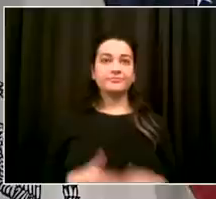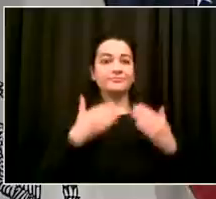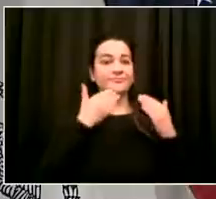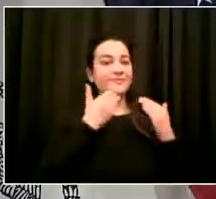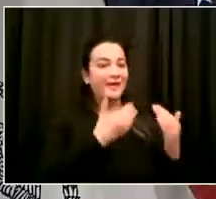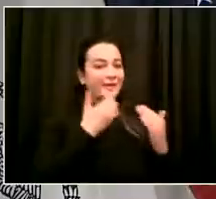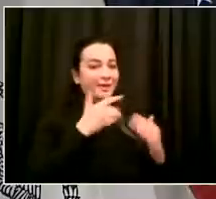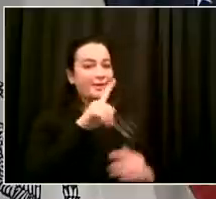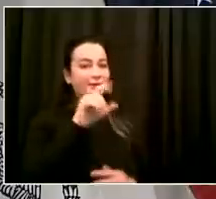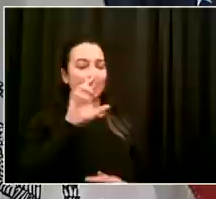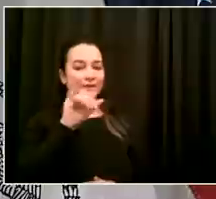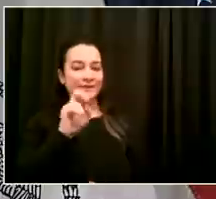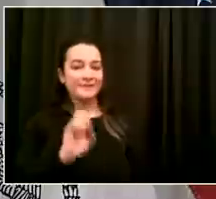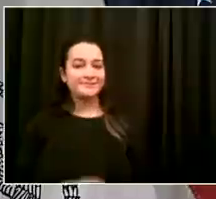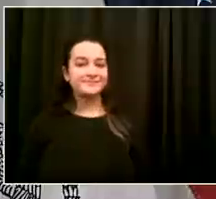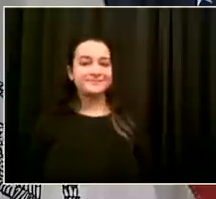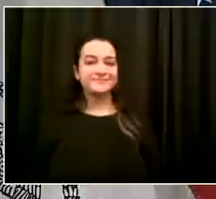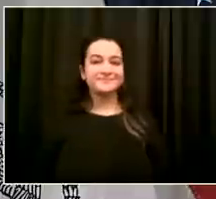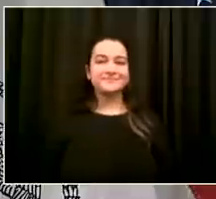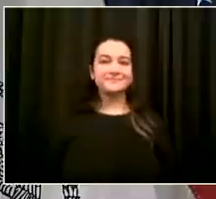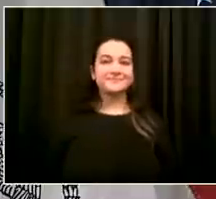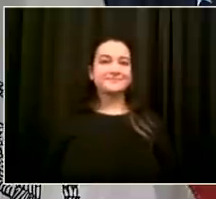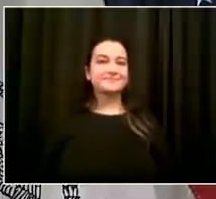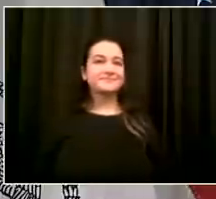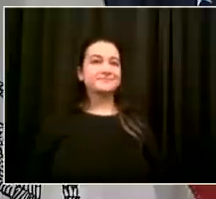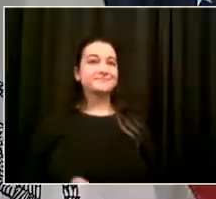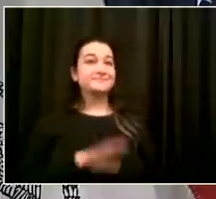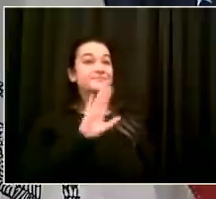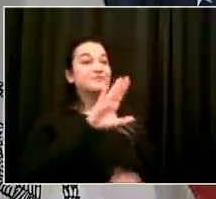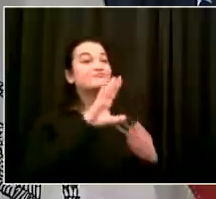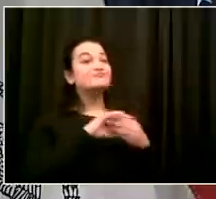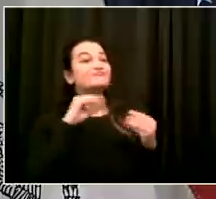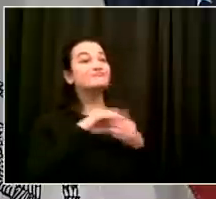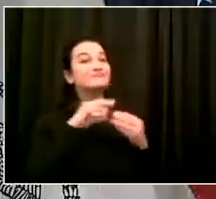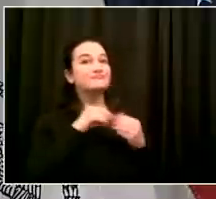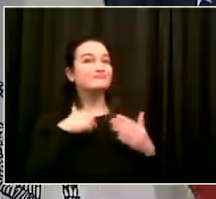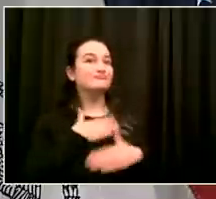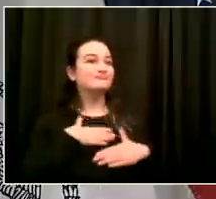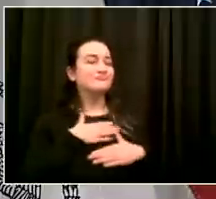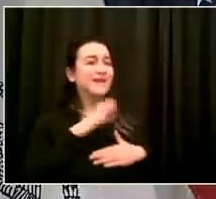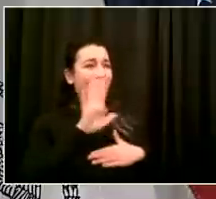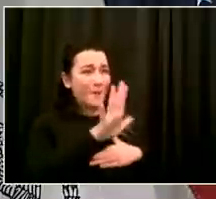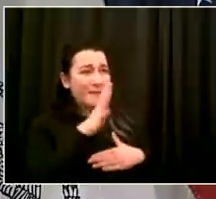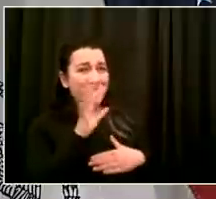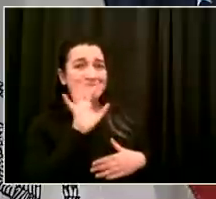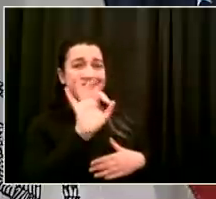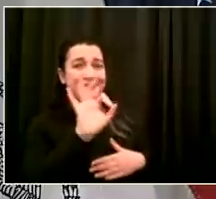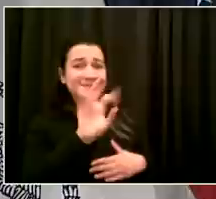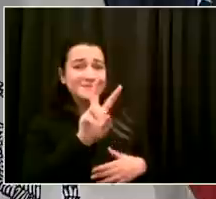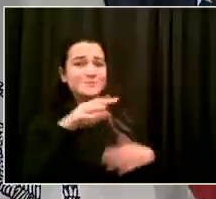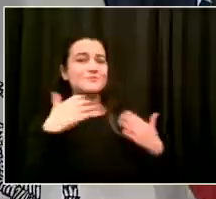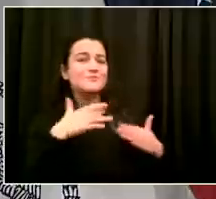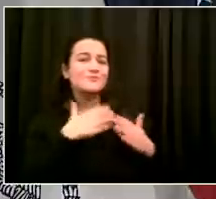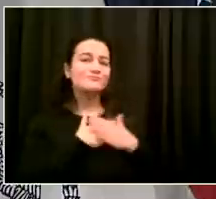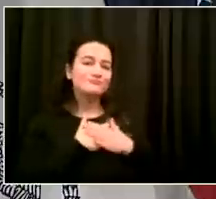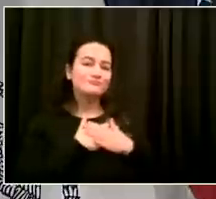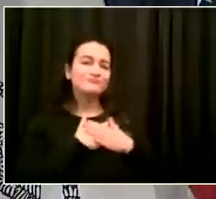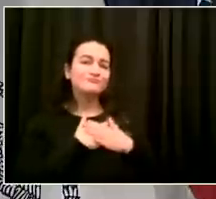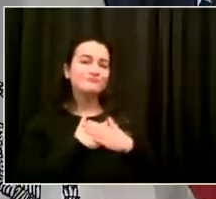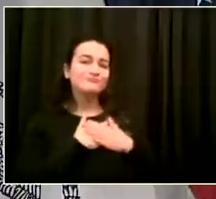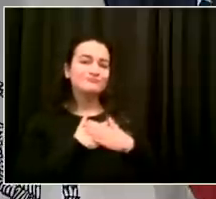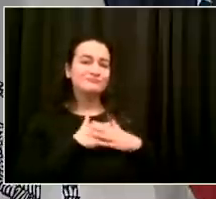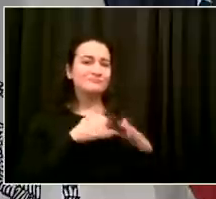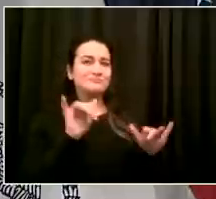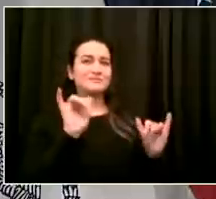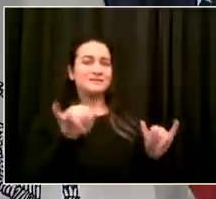really appreciate what you said about your mom. Yeah. You know, and I know you feel for her and all seniors, everyone. Just like Lorraine said, she's going to